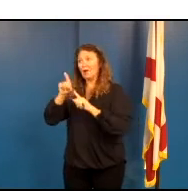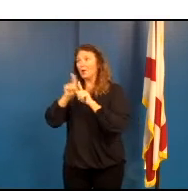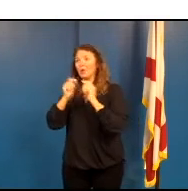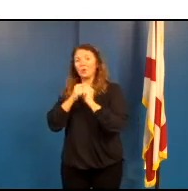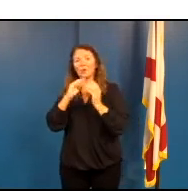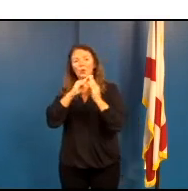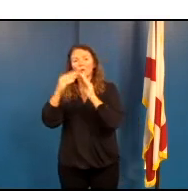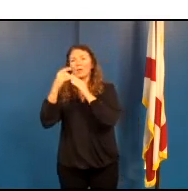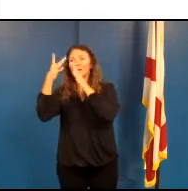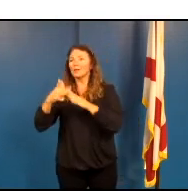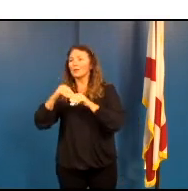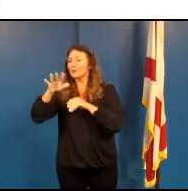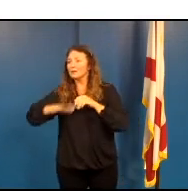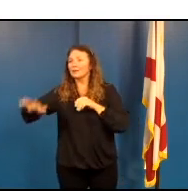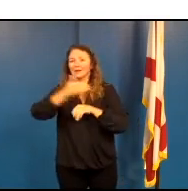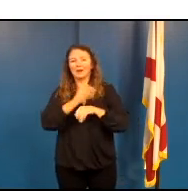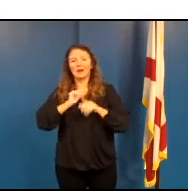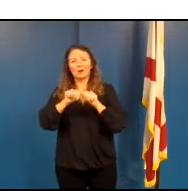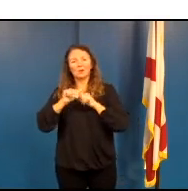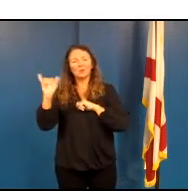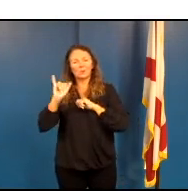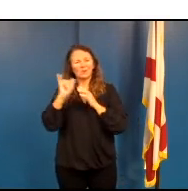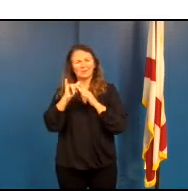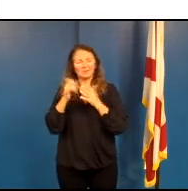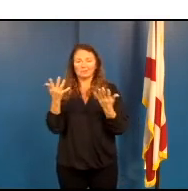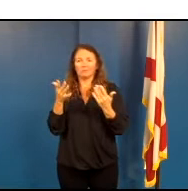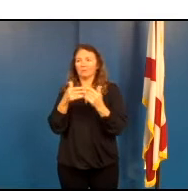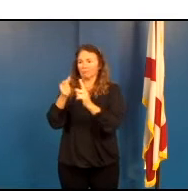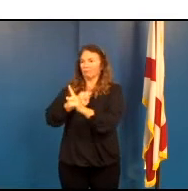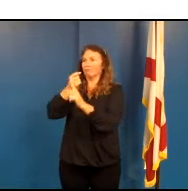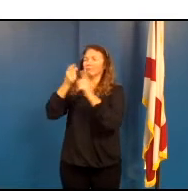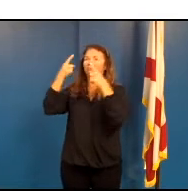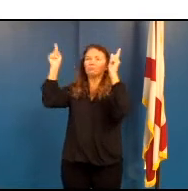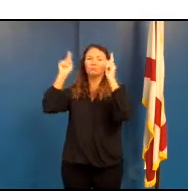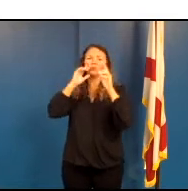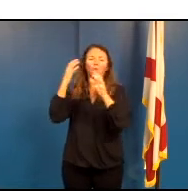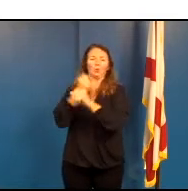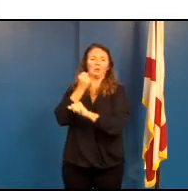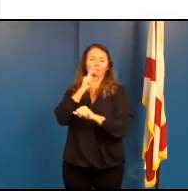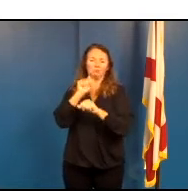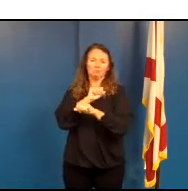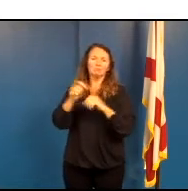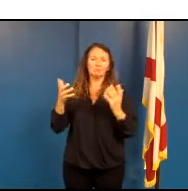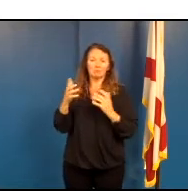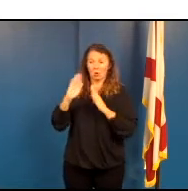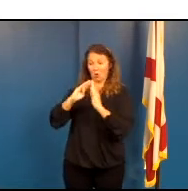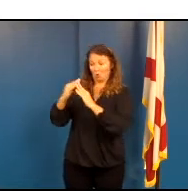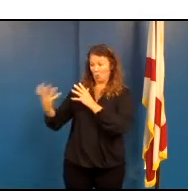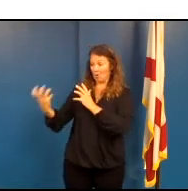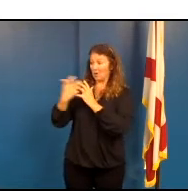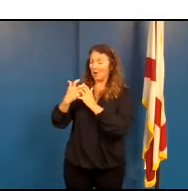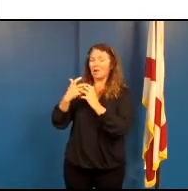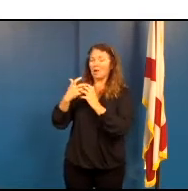leaders giving back. That's almost a trifecta. The student engages in the community, and that helps